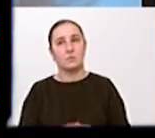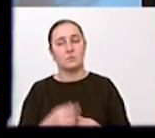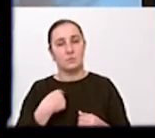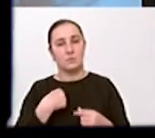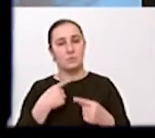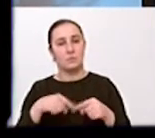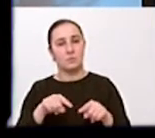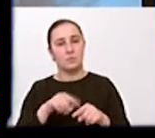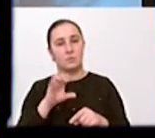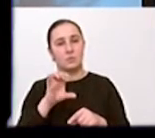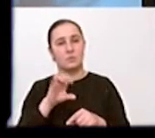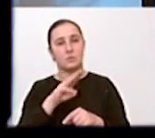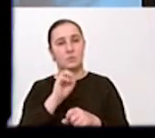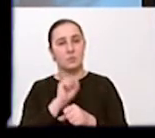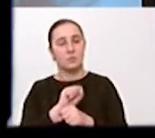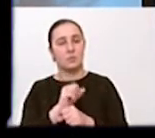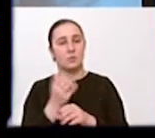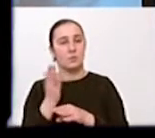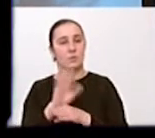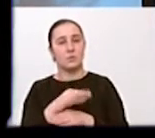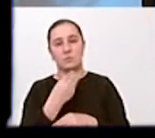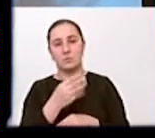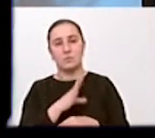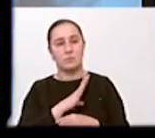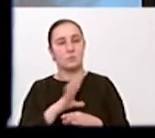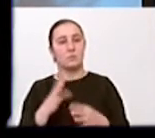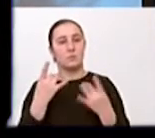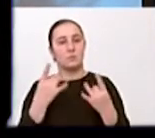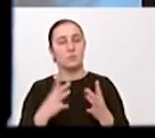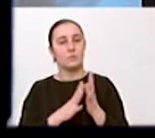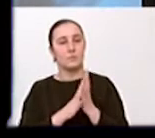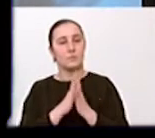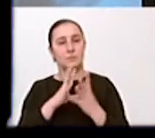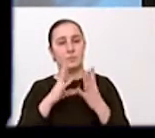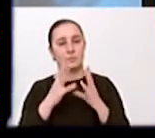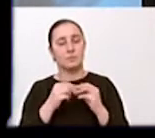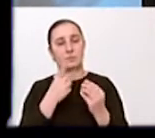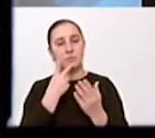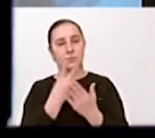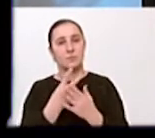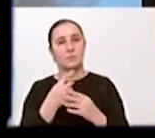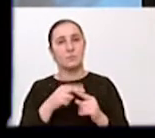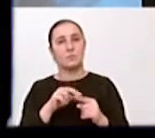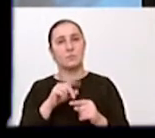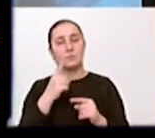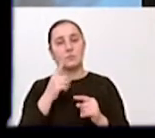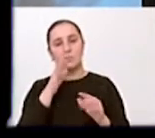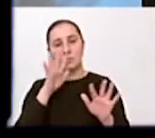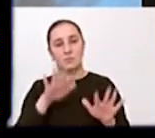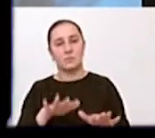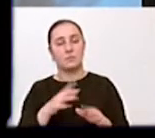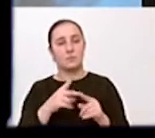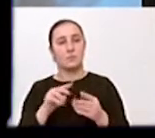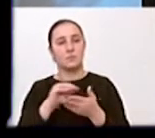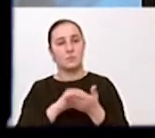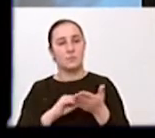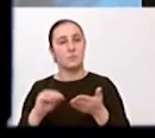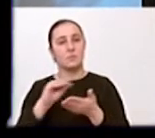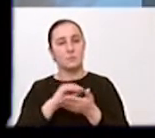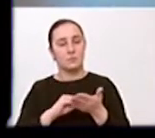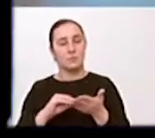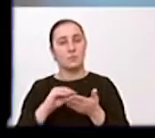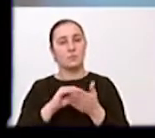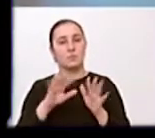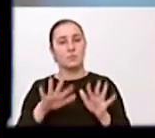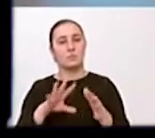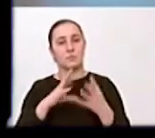bu yerda stop komandasini bermadik, shunchaki o'sish jarayonini ko'rsatib berganimiz uchun bu bir vaqtning o'zida takror va takror shu